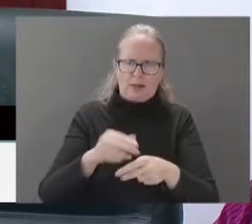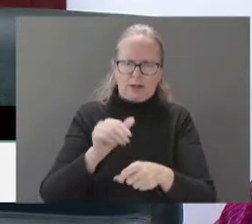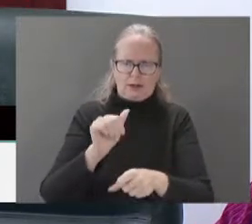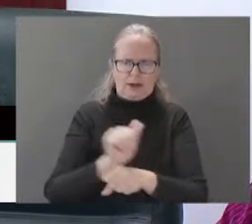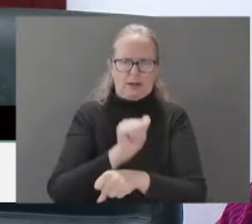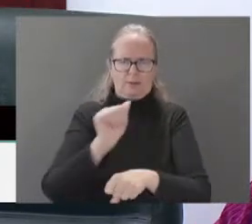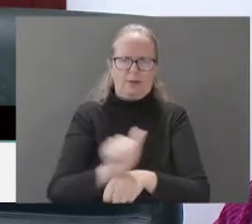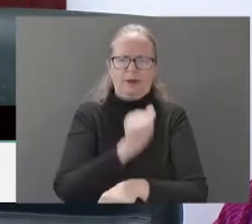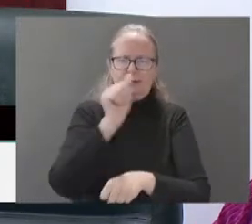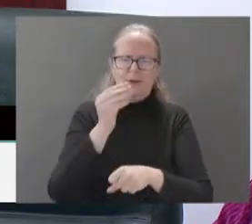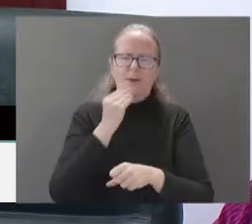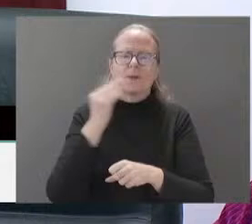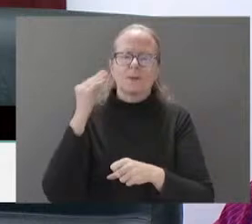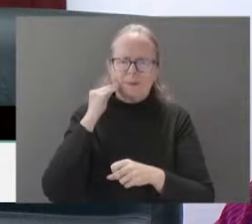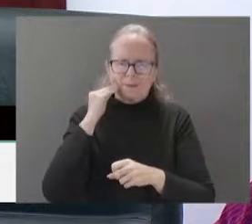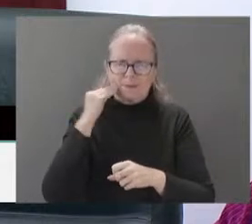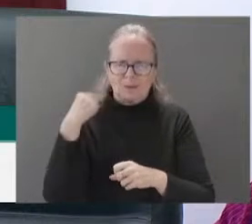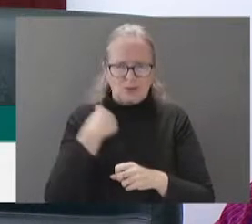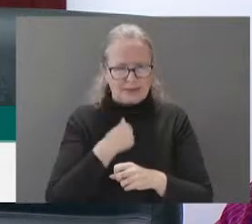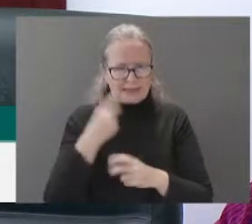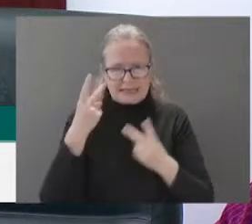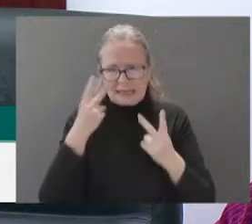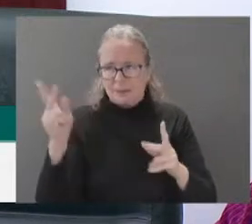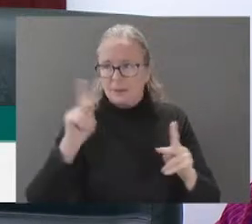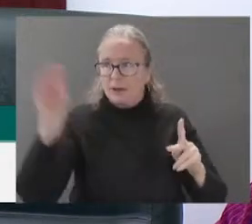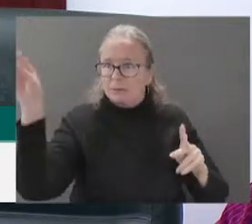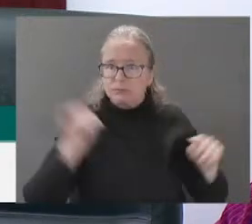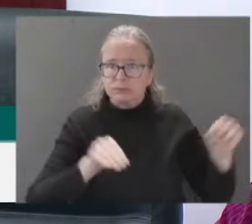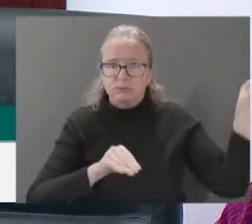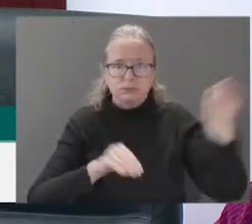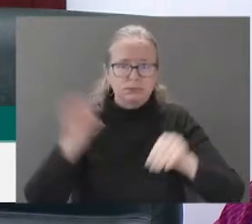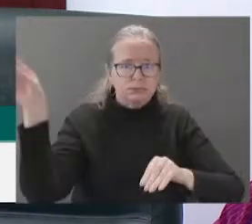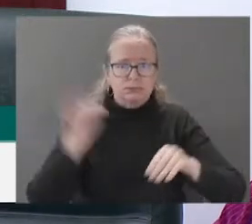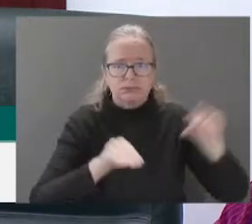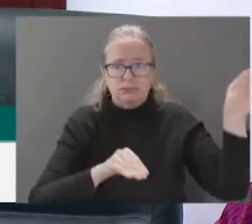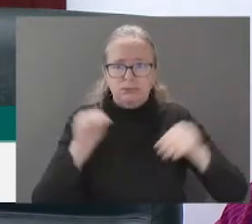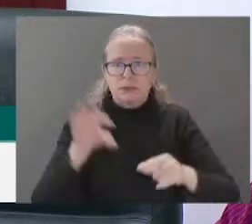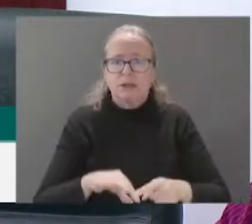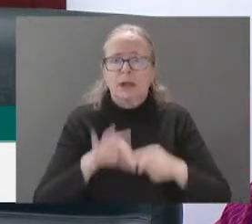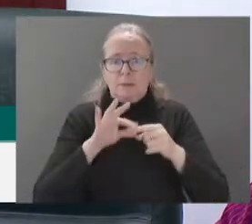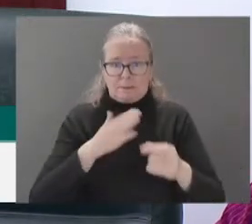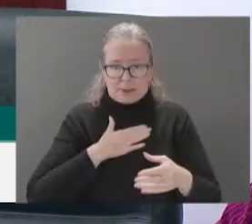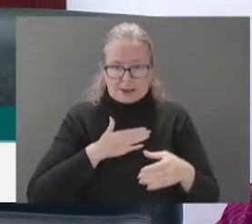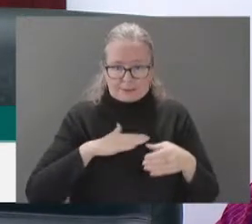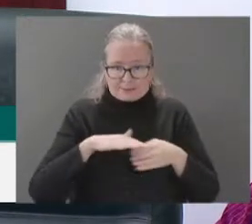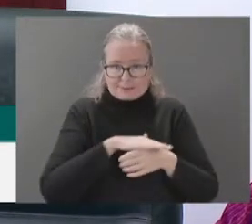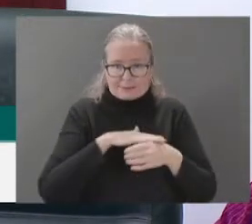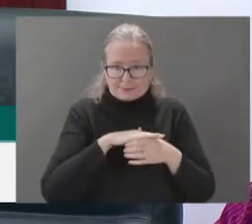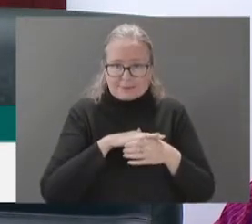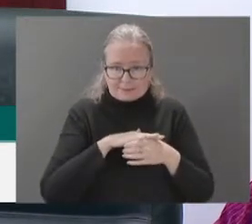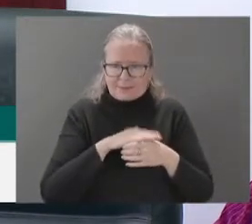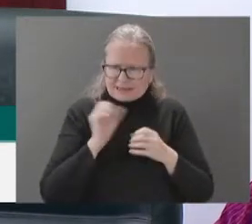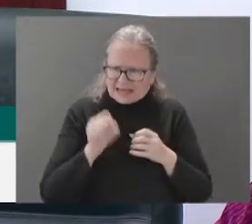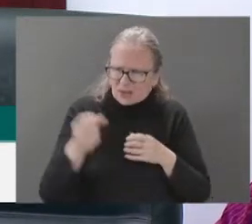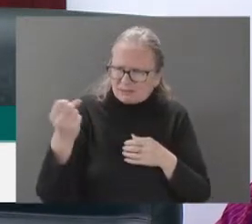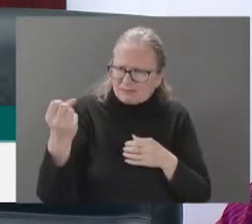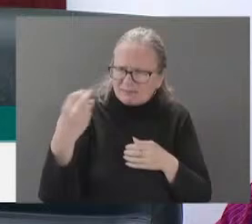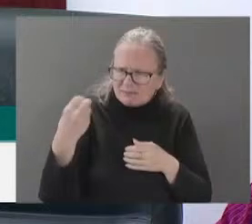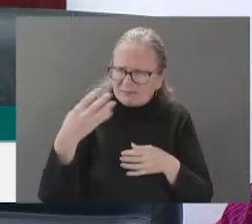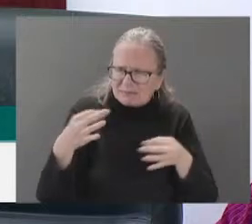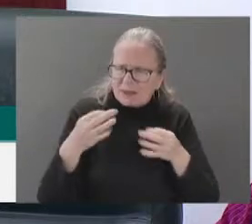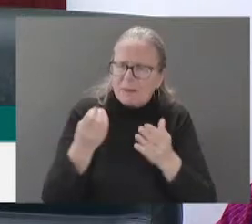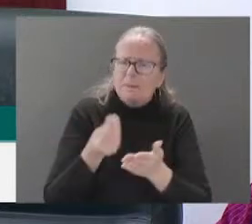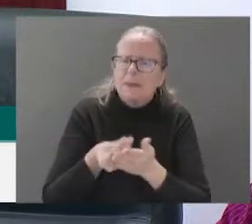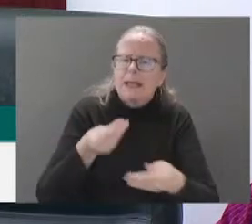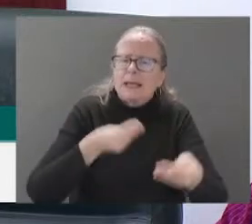government particularly in chesir Strathmore could the same Minister please explain how budget 2024 will address the growing needs for a